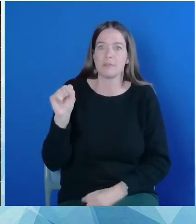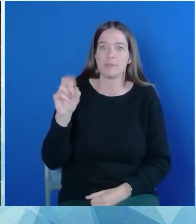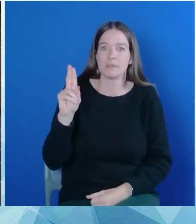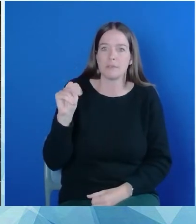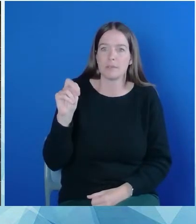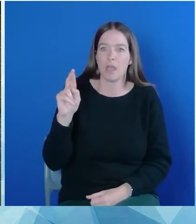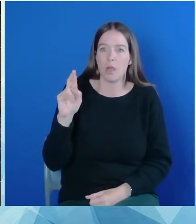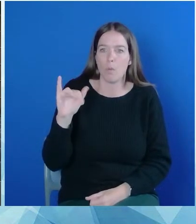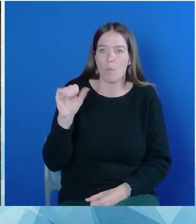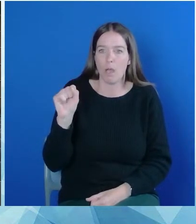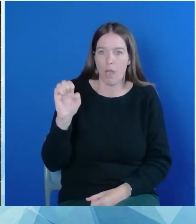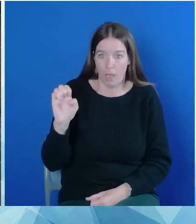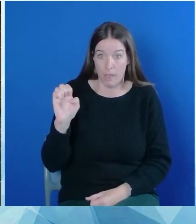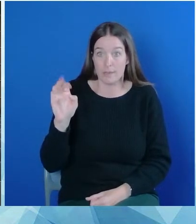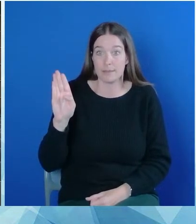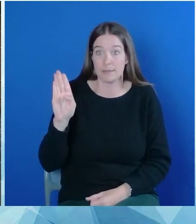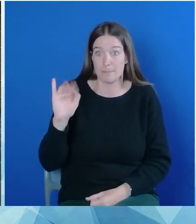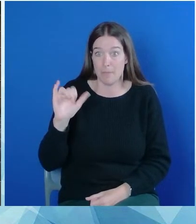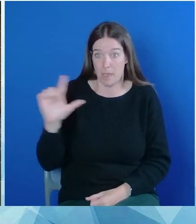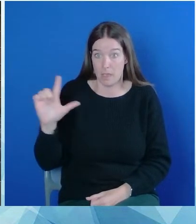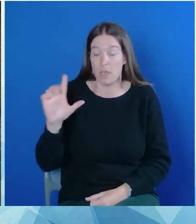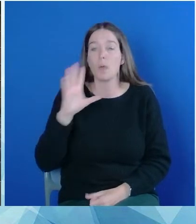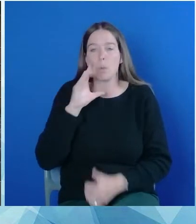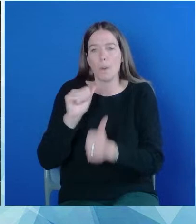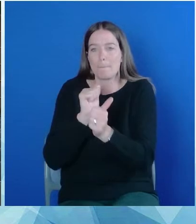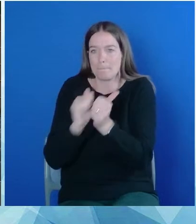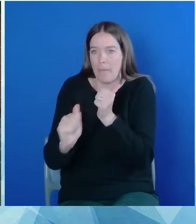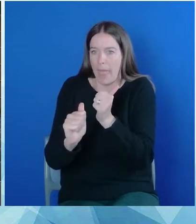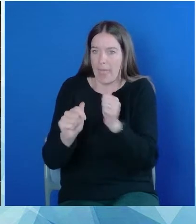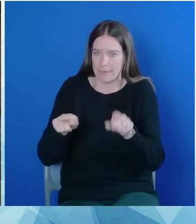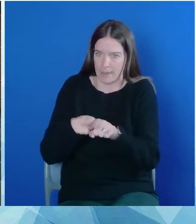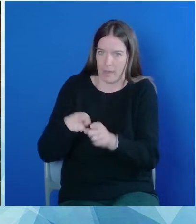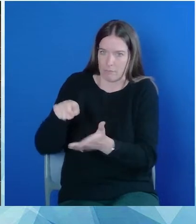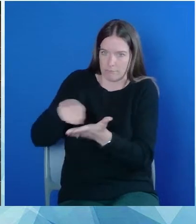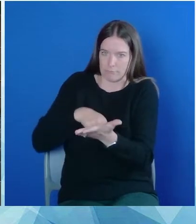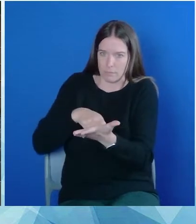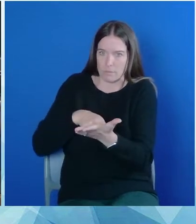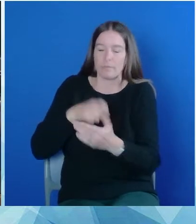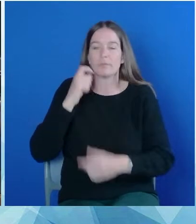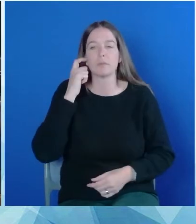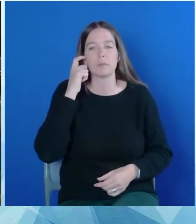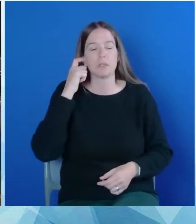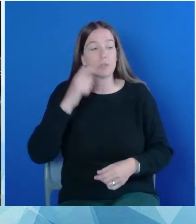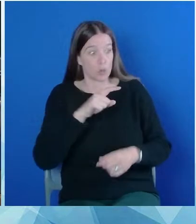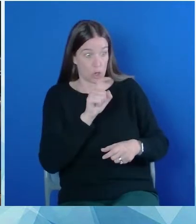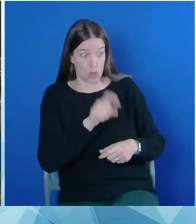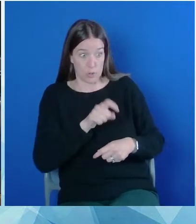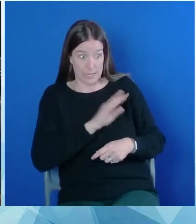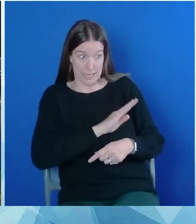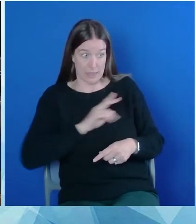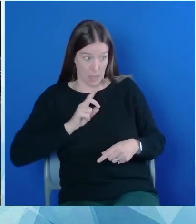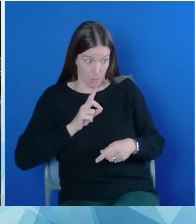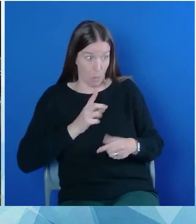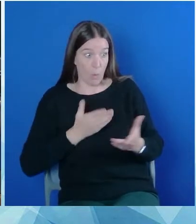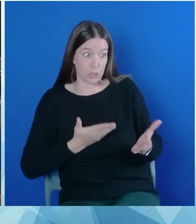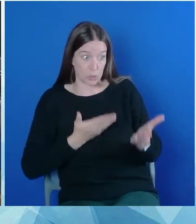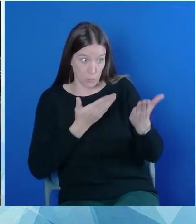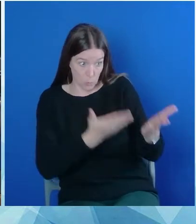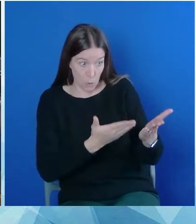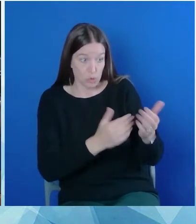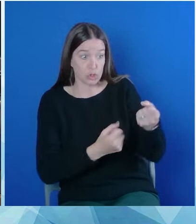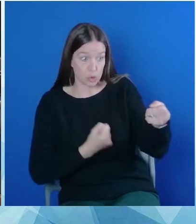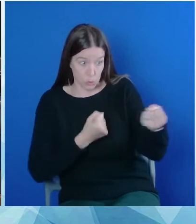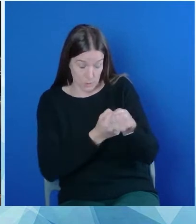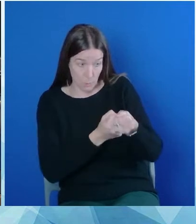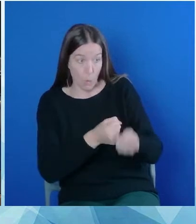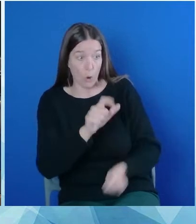cleanly. So you would need us as the board to do a motion to support 2456 in